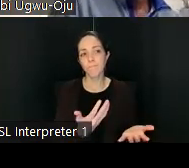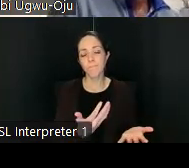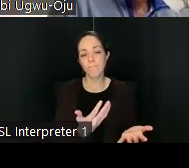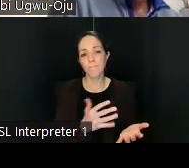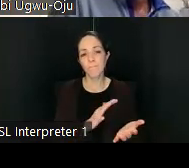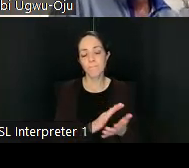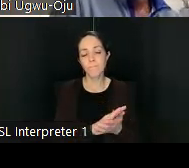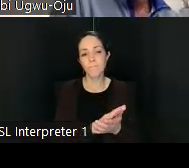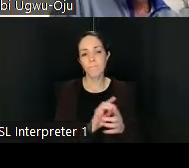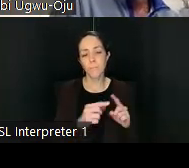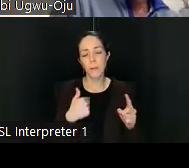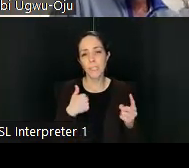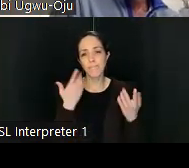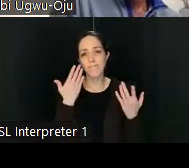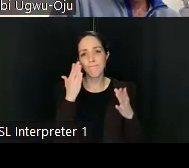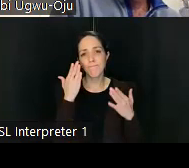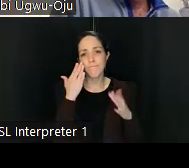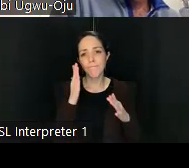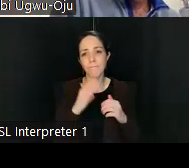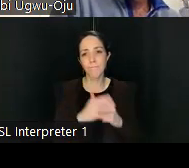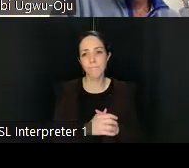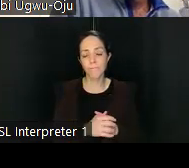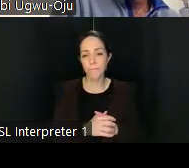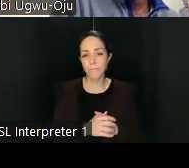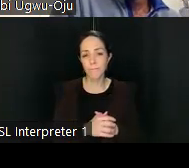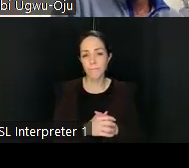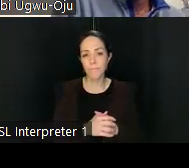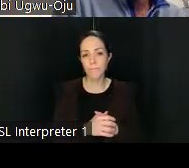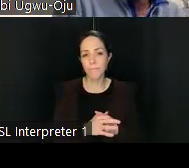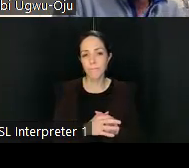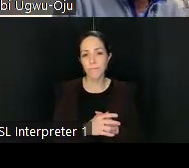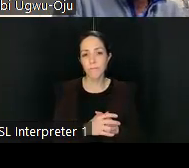over those types of things, as Commissioner Angie was saying.